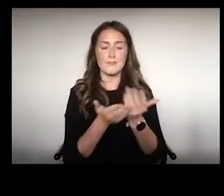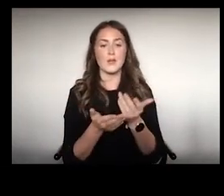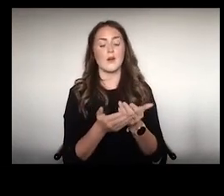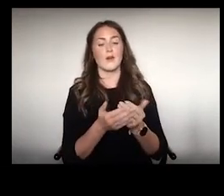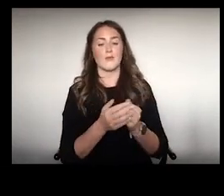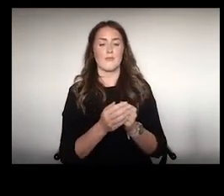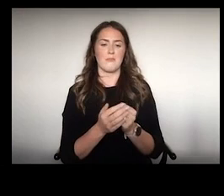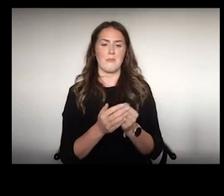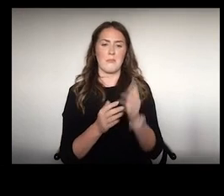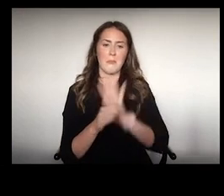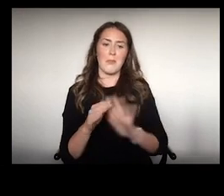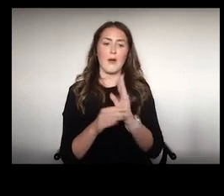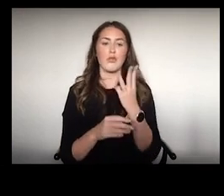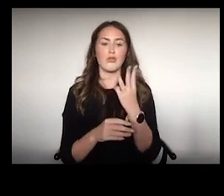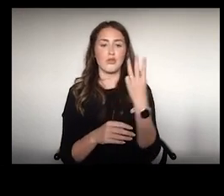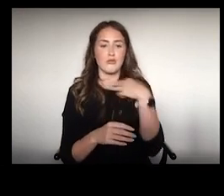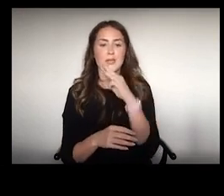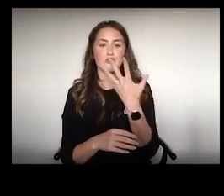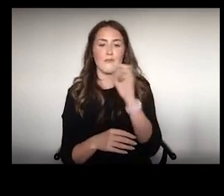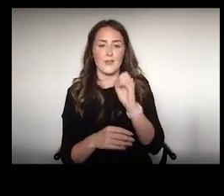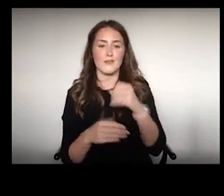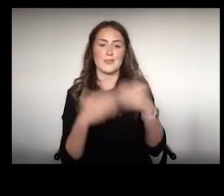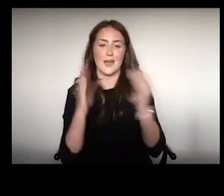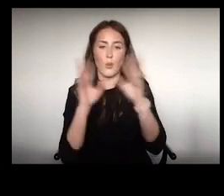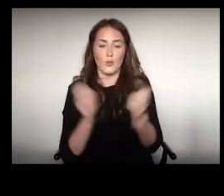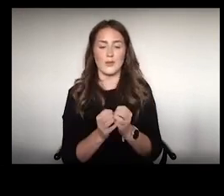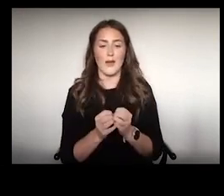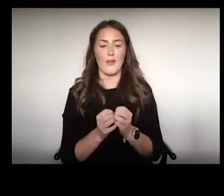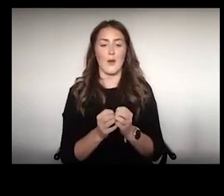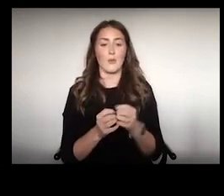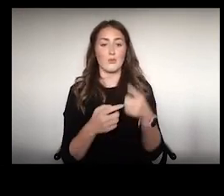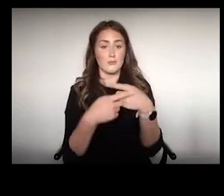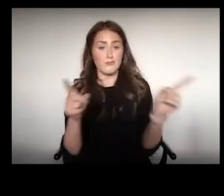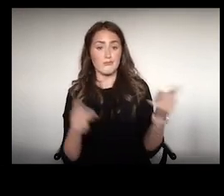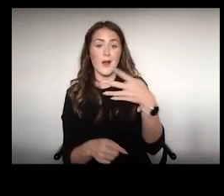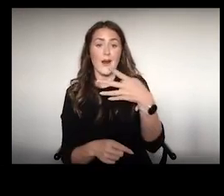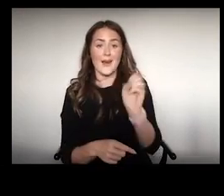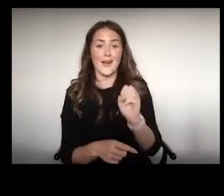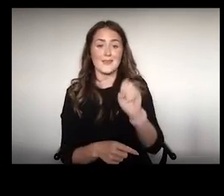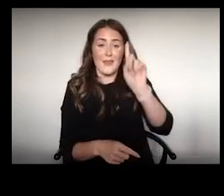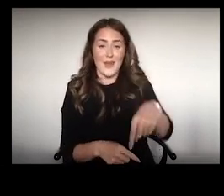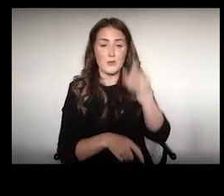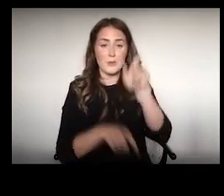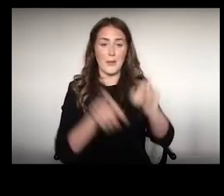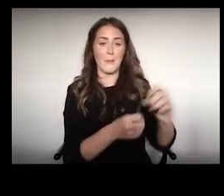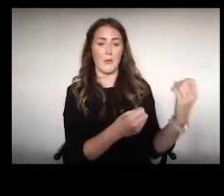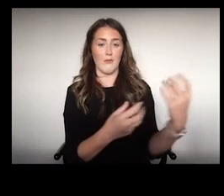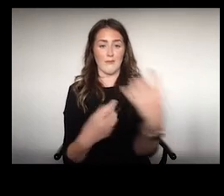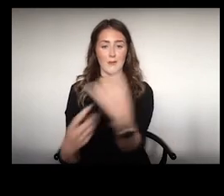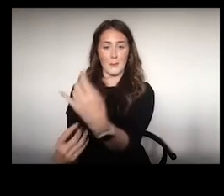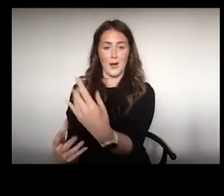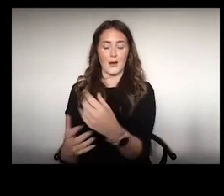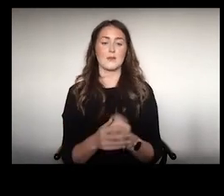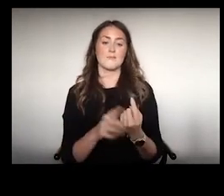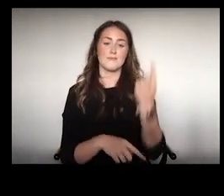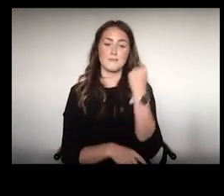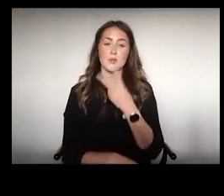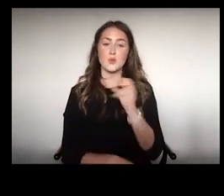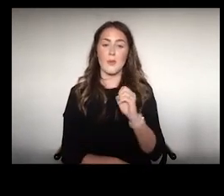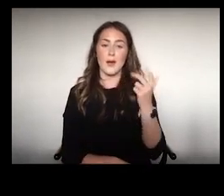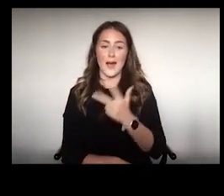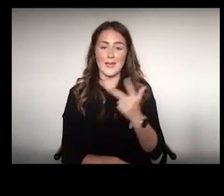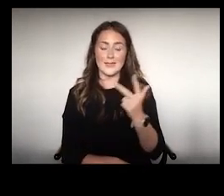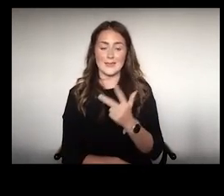last 8 years, we've been in public consultation for over 350 days, with almost 90,000 of you giving us